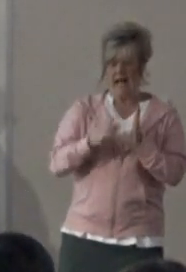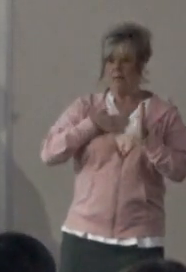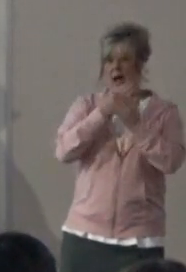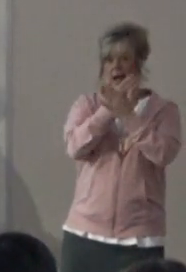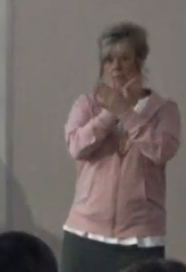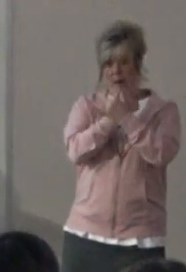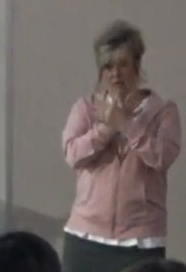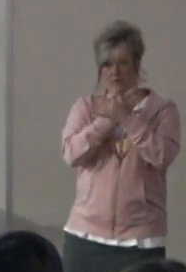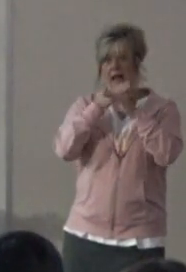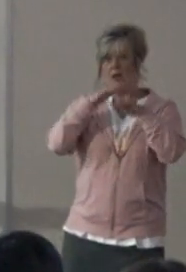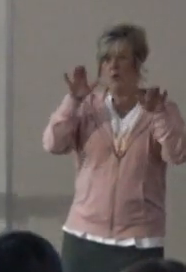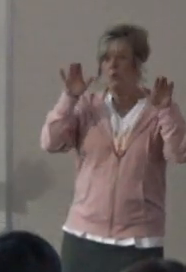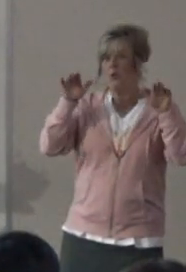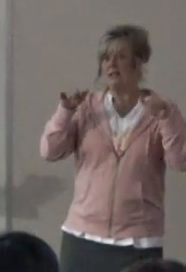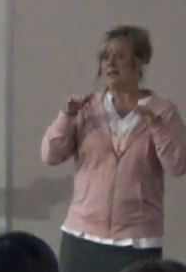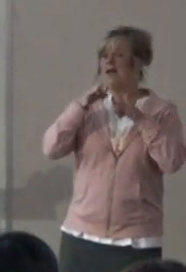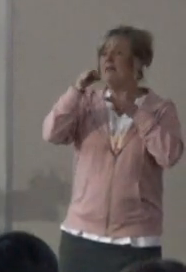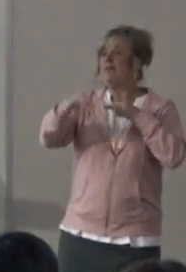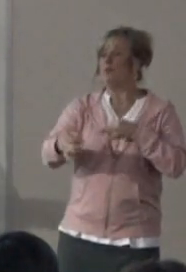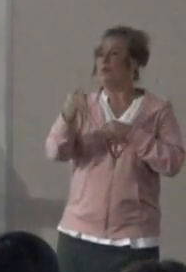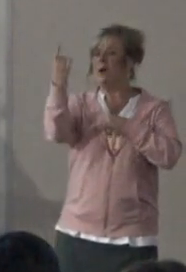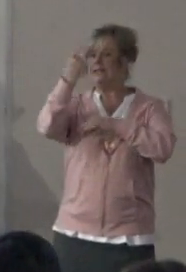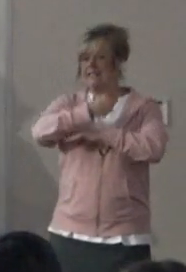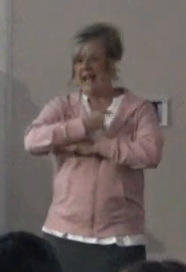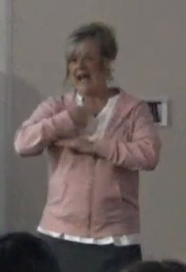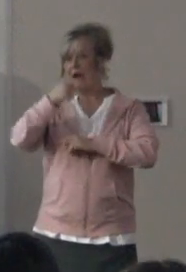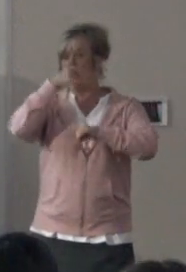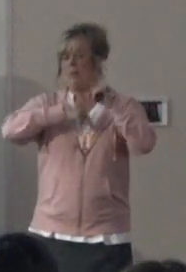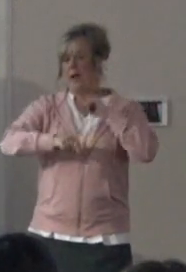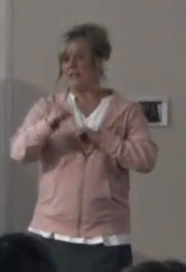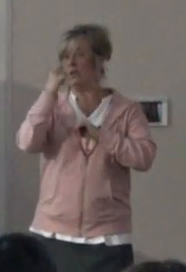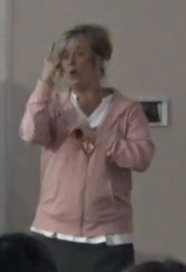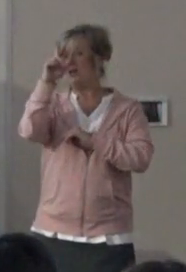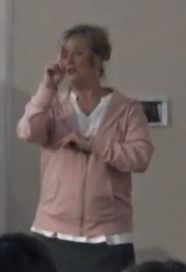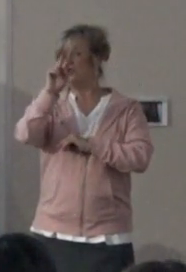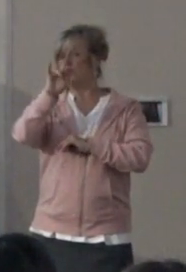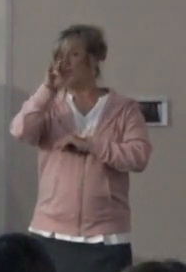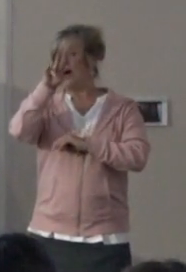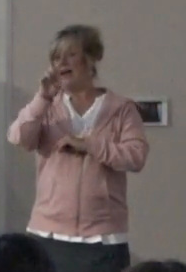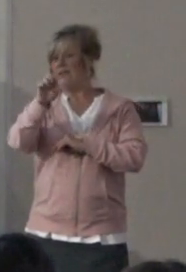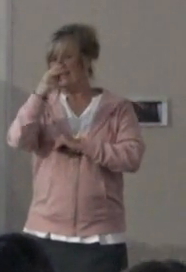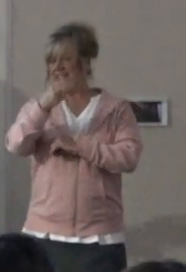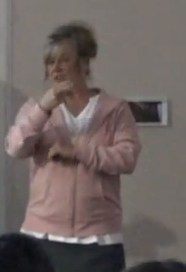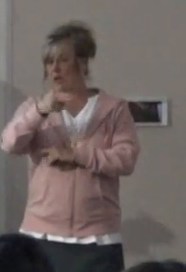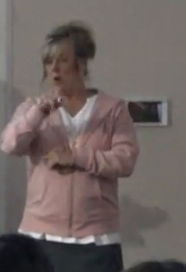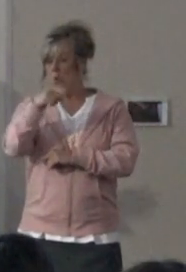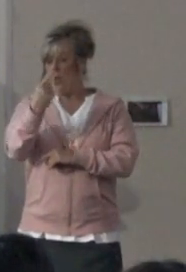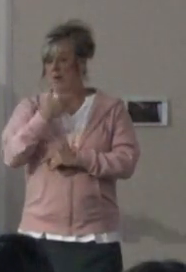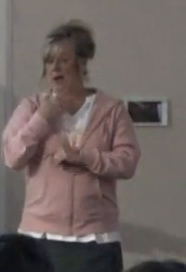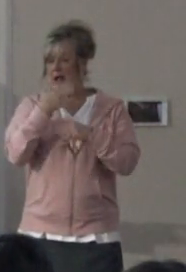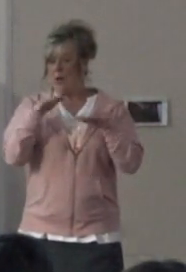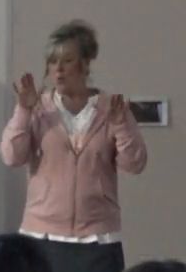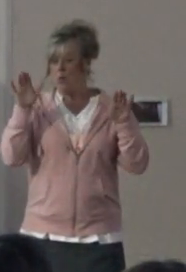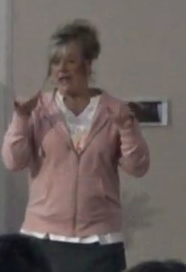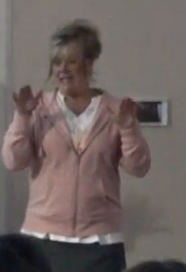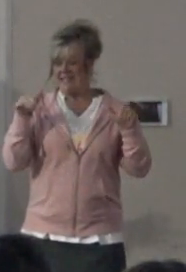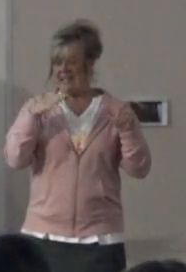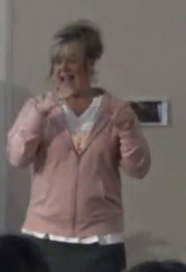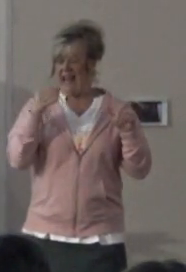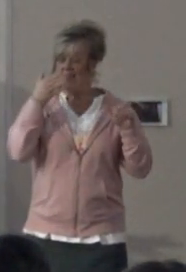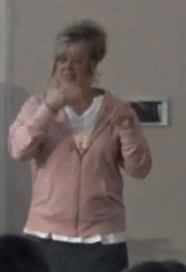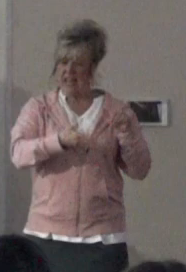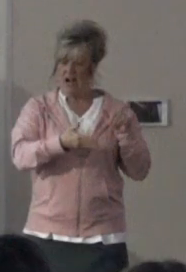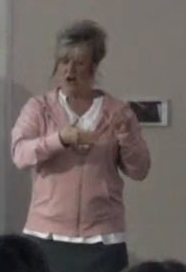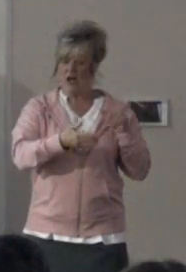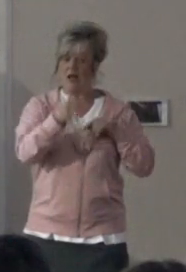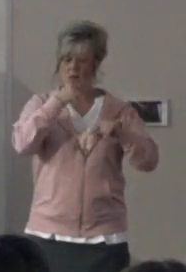But eventually, one day, I just went back into the OneDrive history of one of my butterfly wings, and there it gave